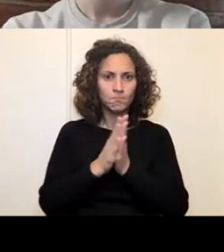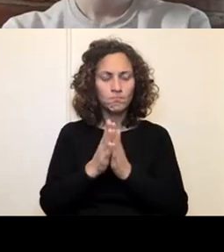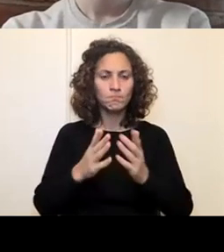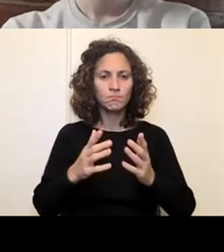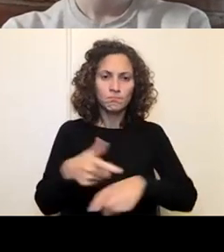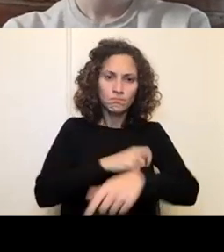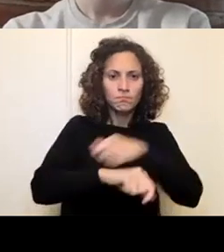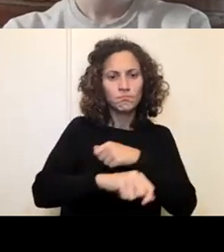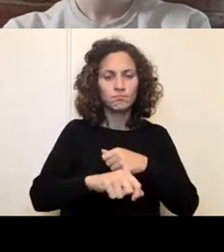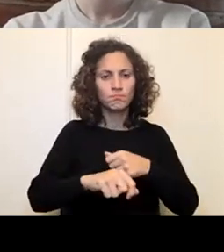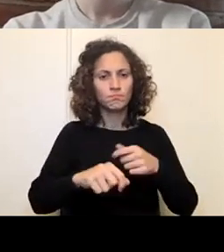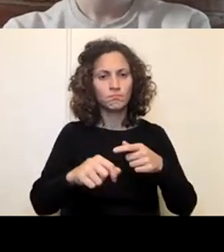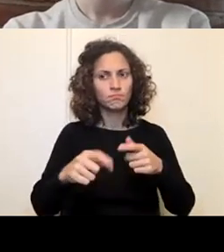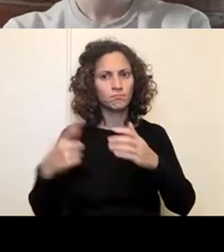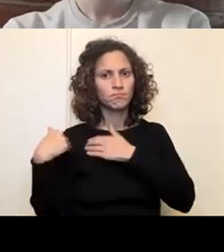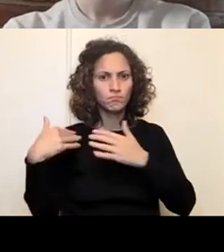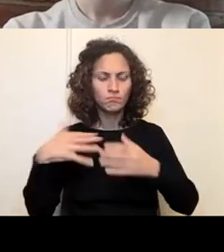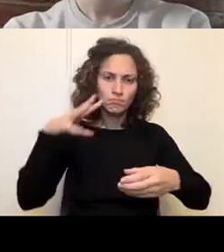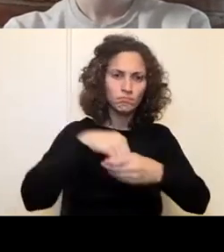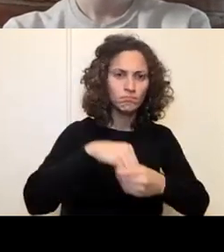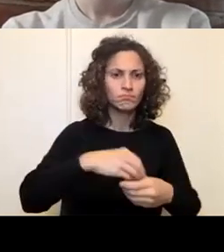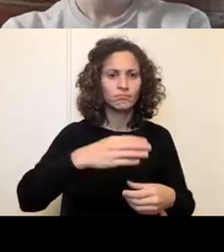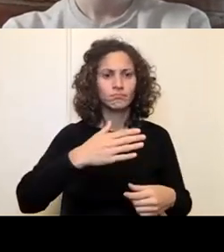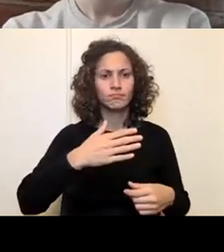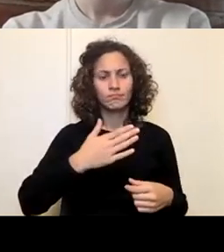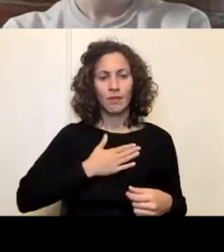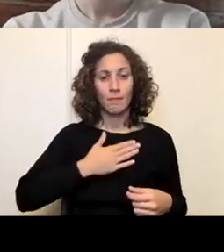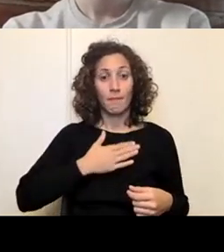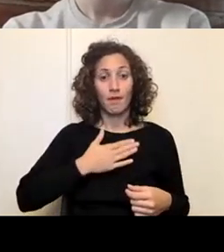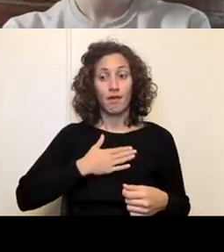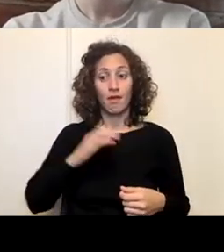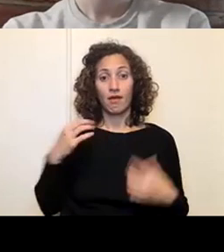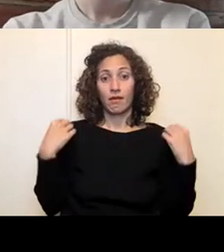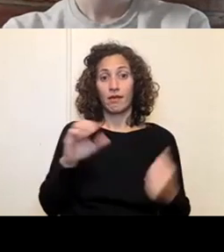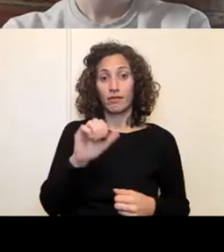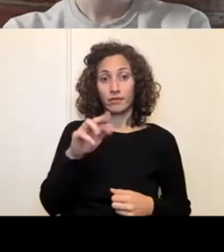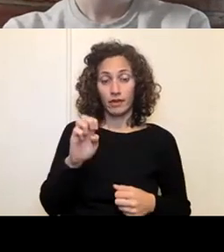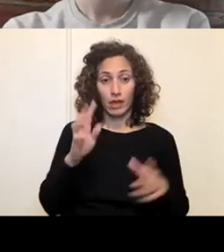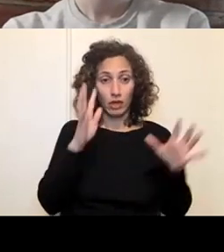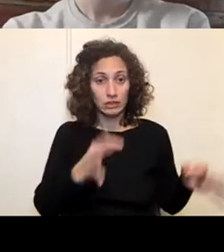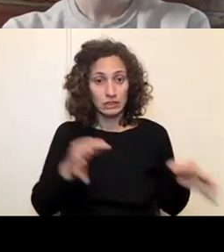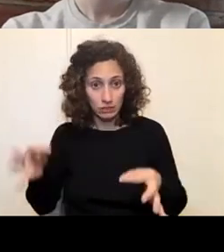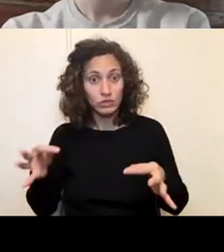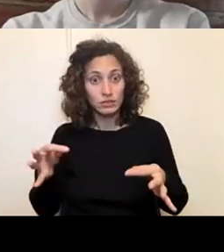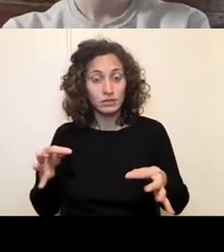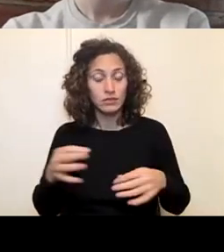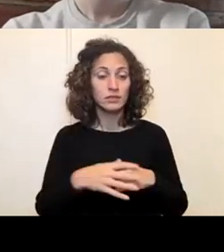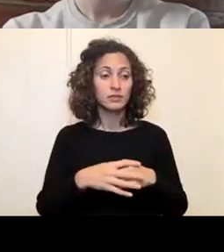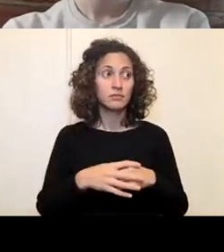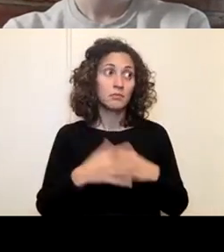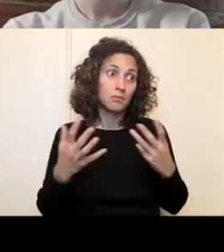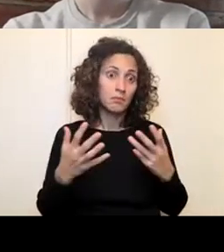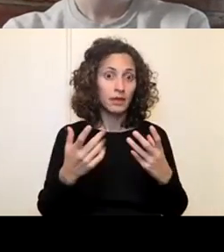of, being involved in my healthcare decisions. But it also